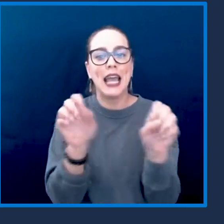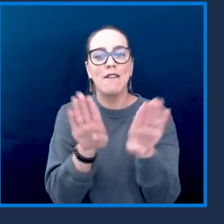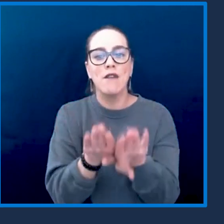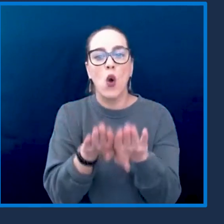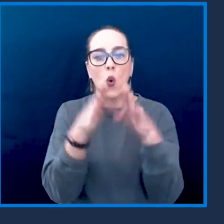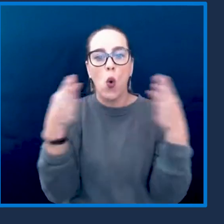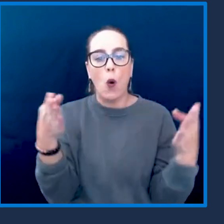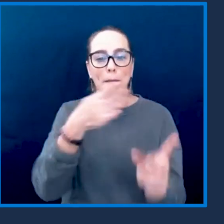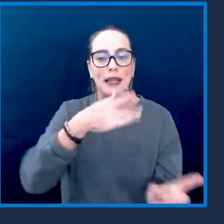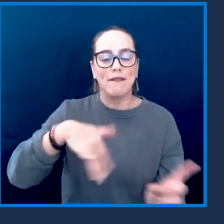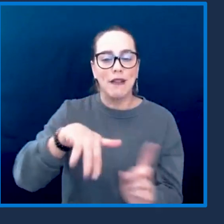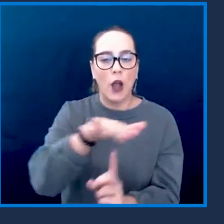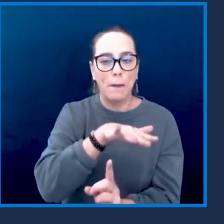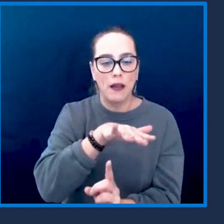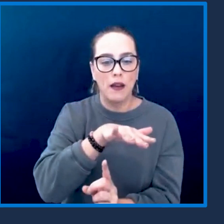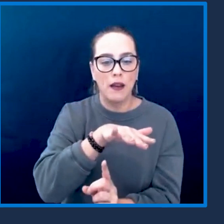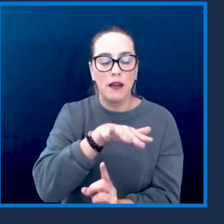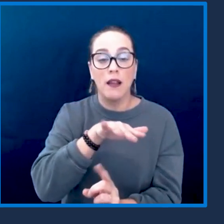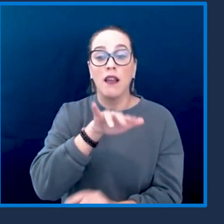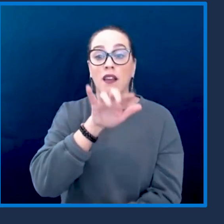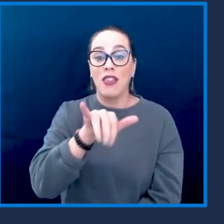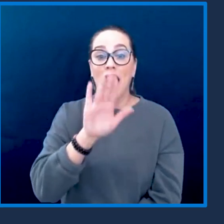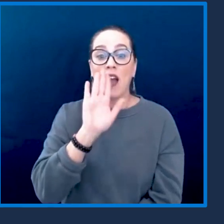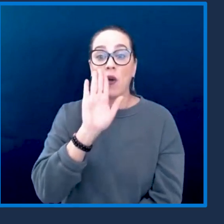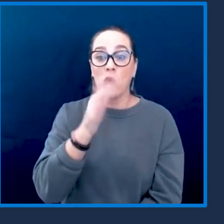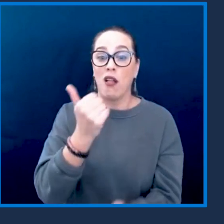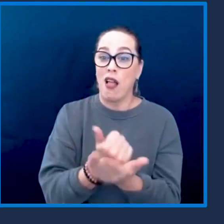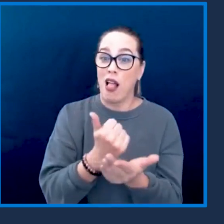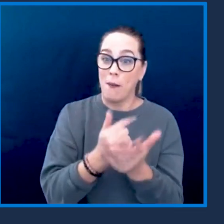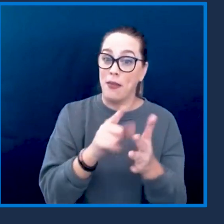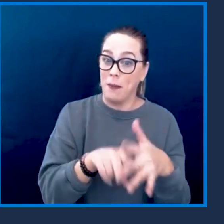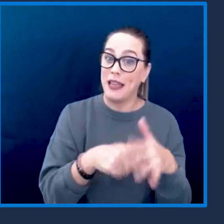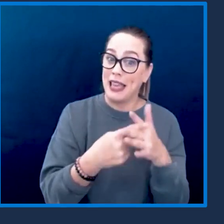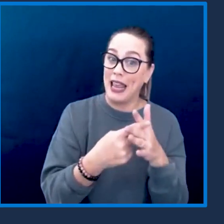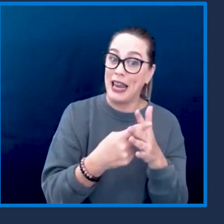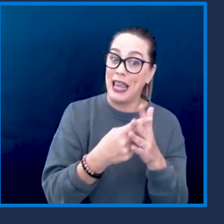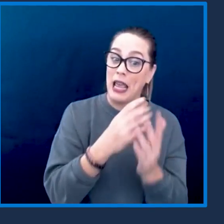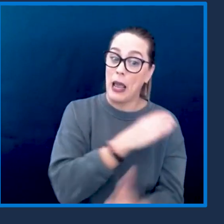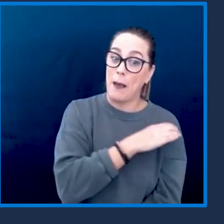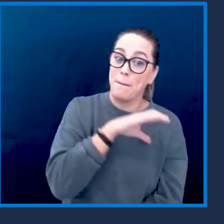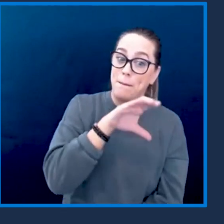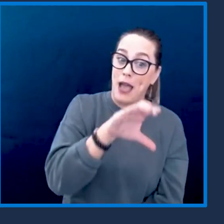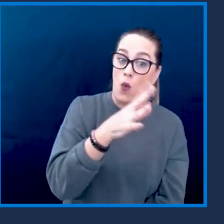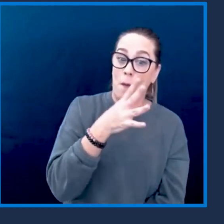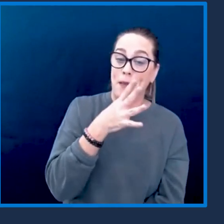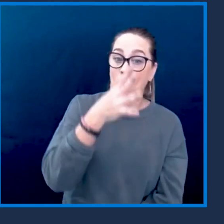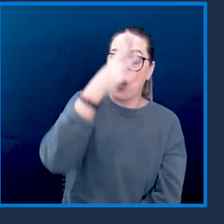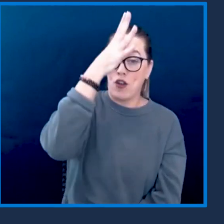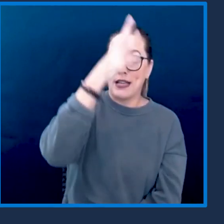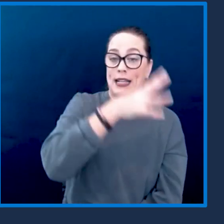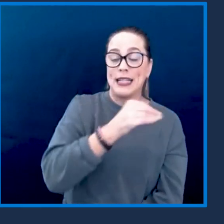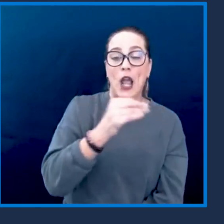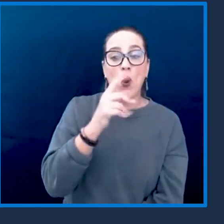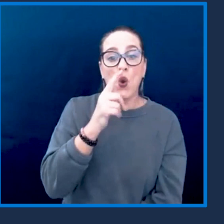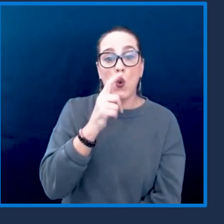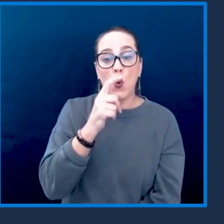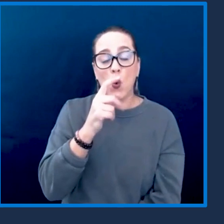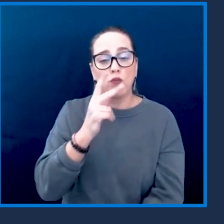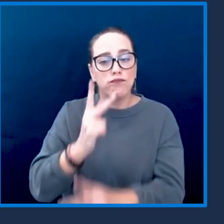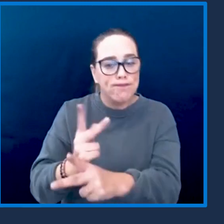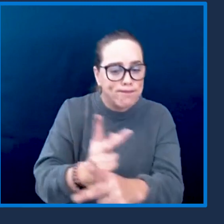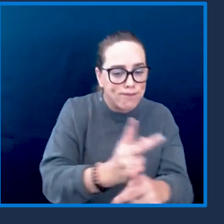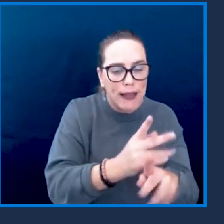from the beginning was to empower parents and caretakers of children with autism. And as we